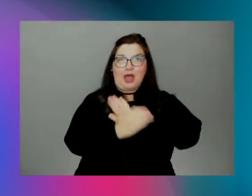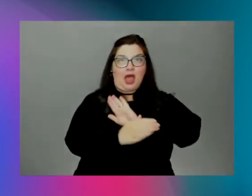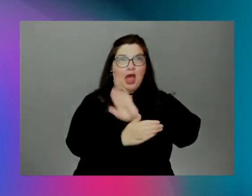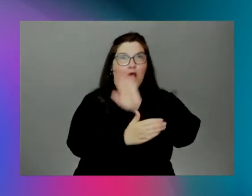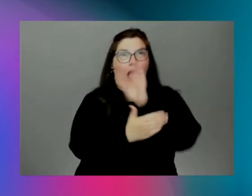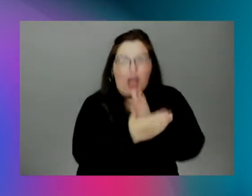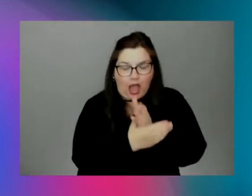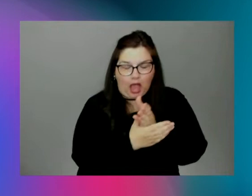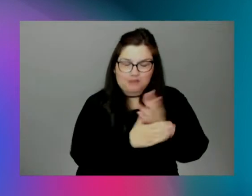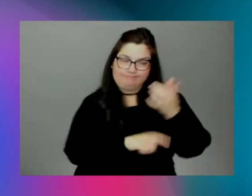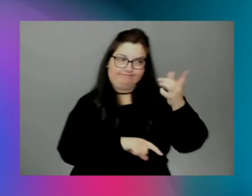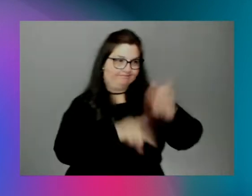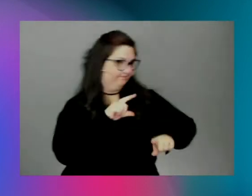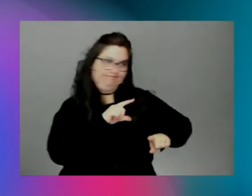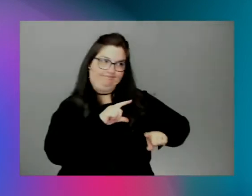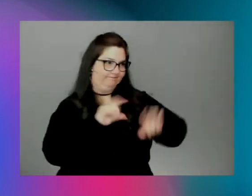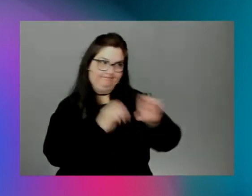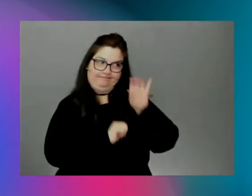right?